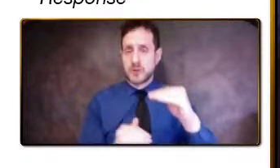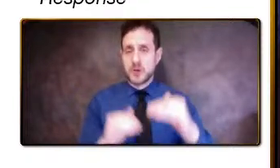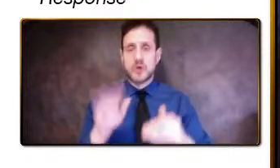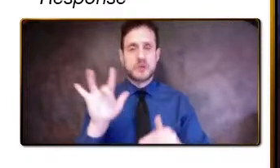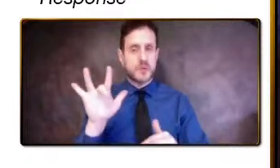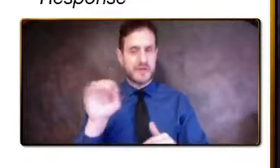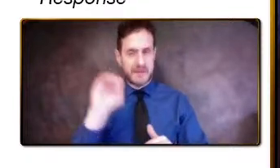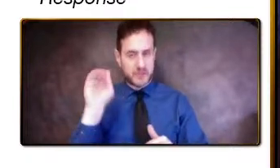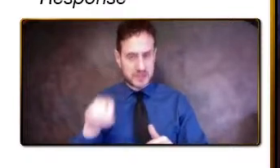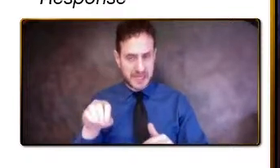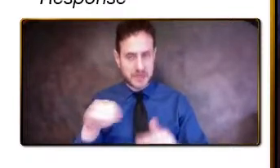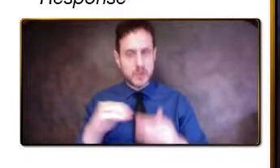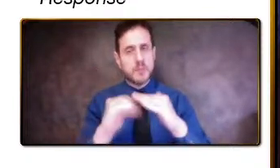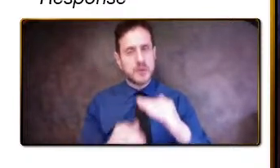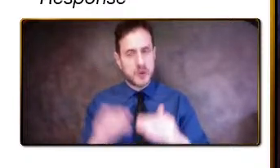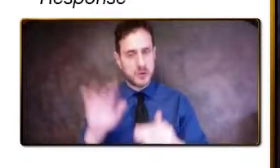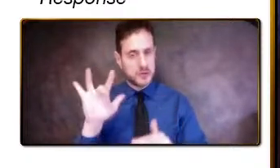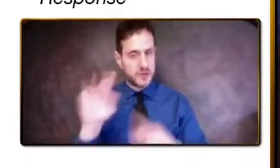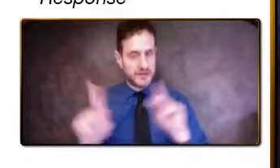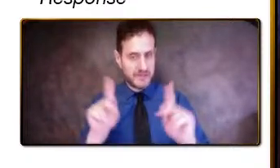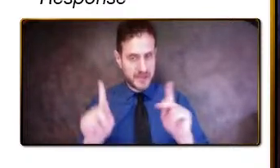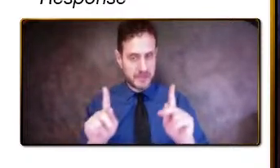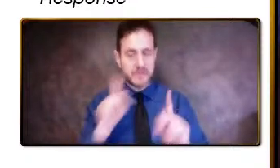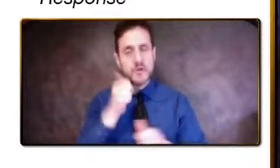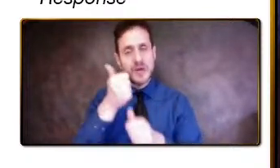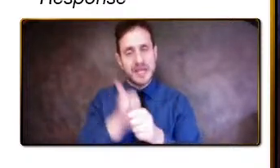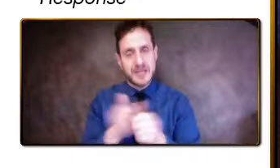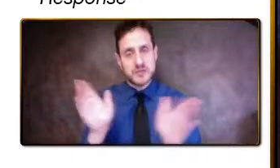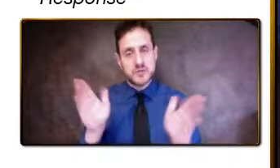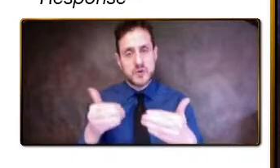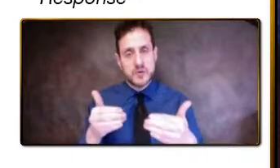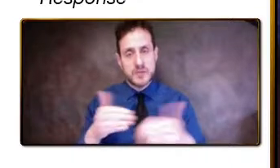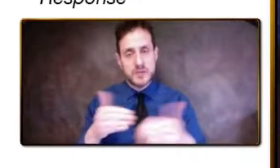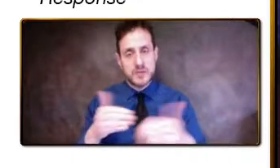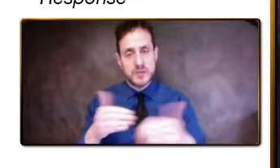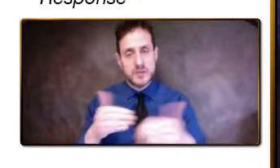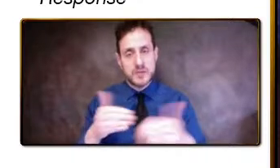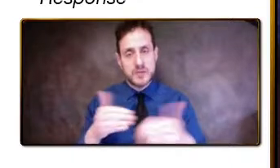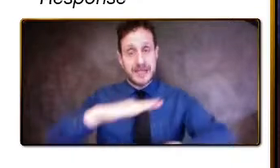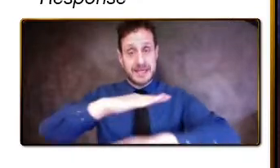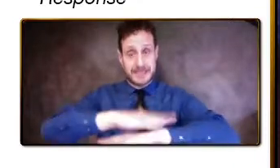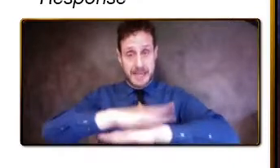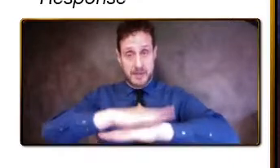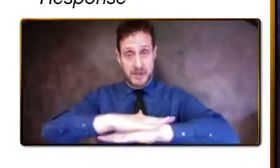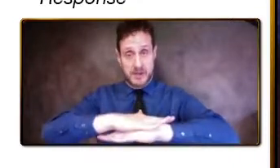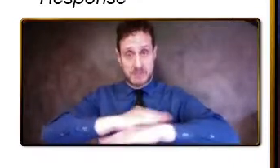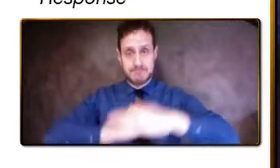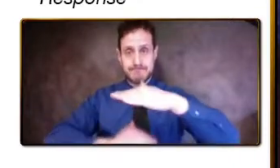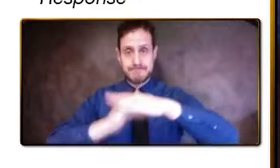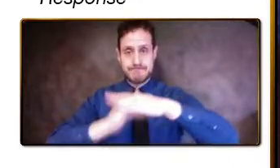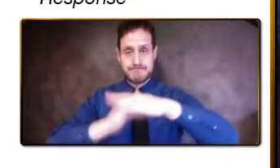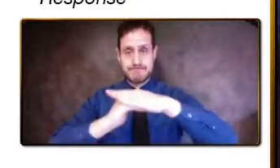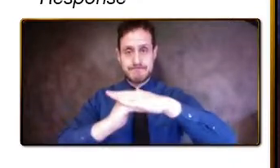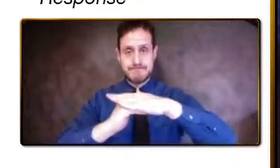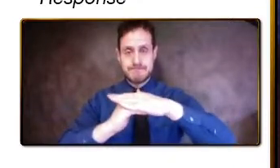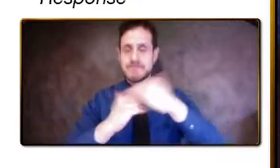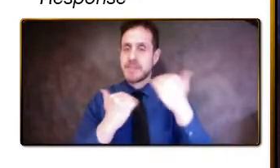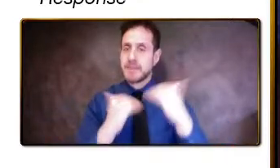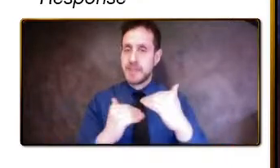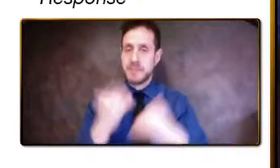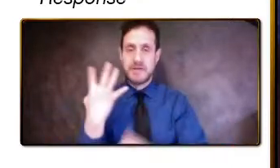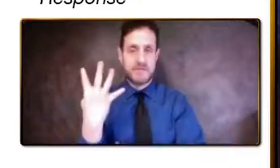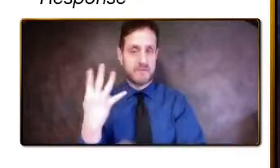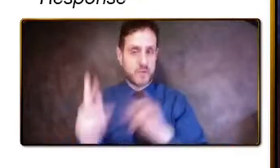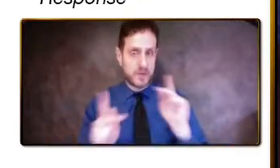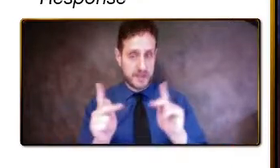25% capacity per room, with tables of no more than 4 people. And of course, any regions that have improved